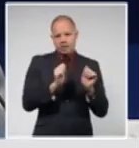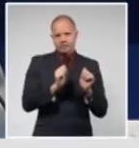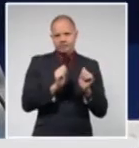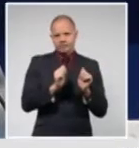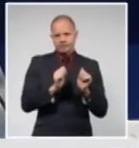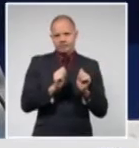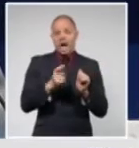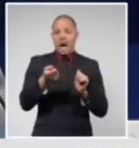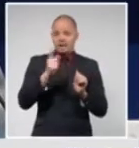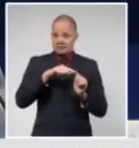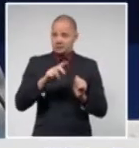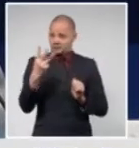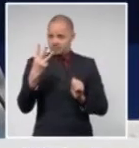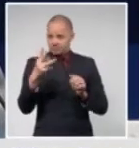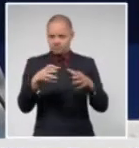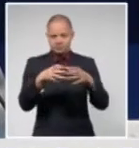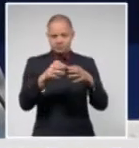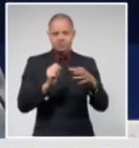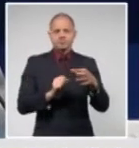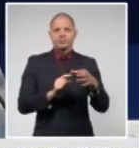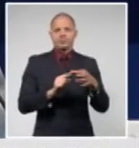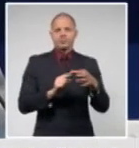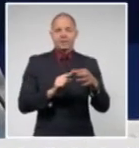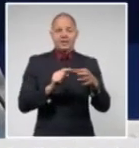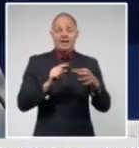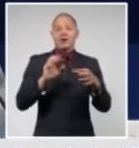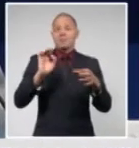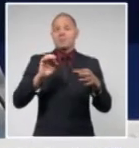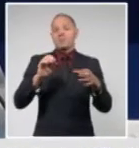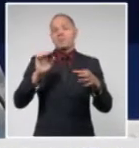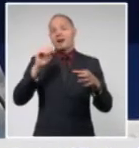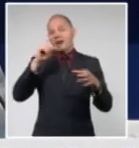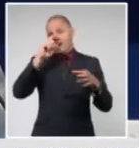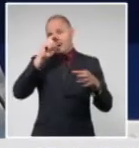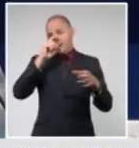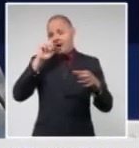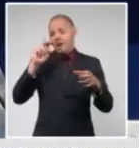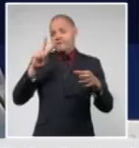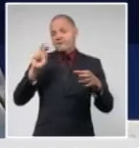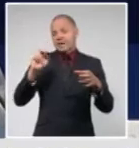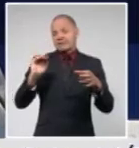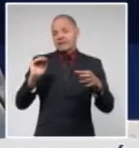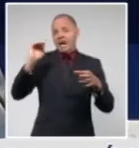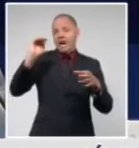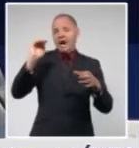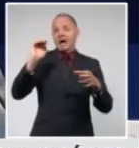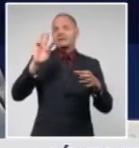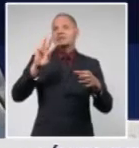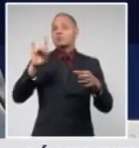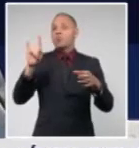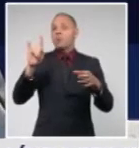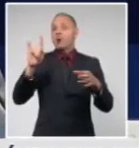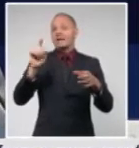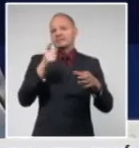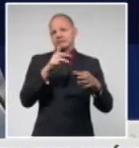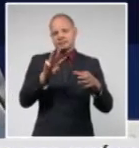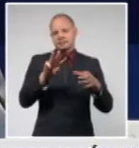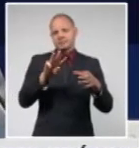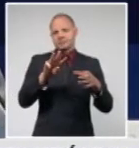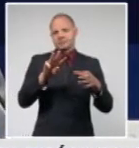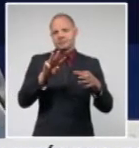Meanwhile, 13 people diagnosed with the virus yesterday are between 20 and 39 years of